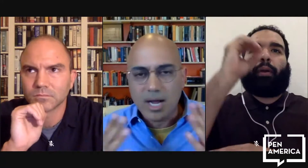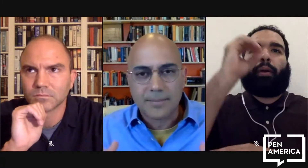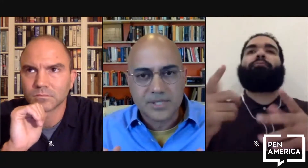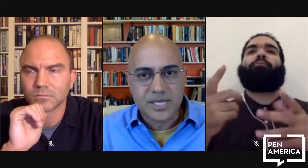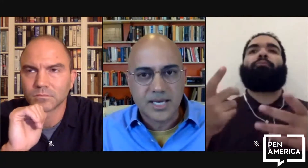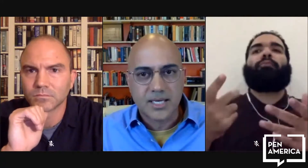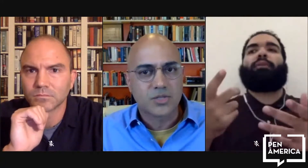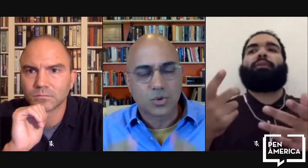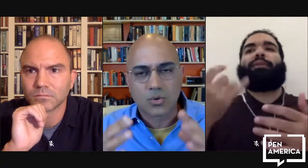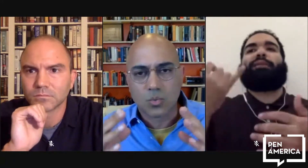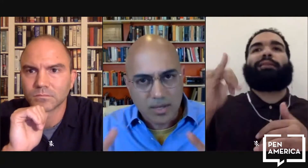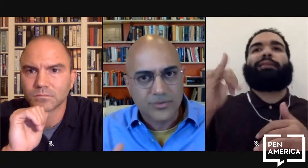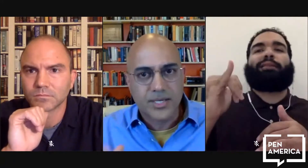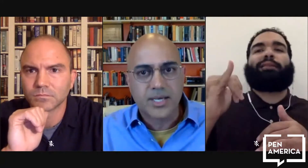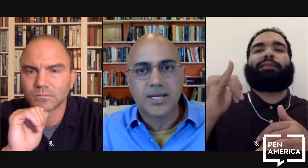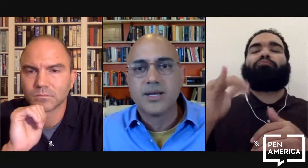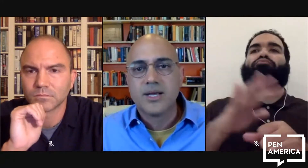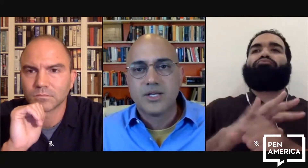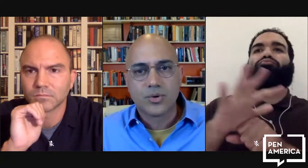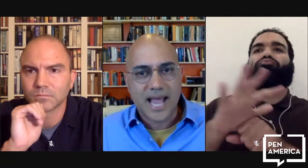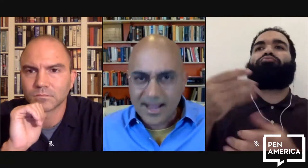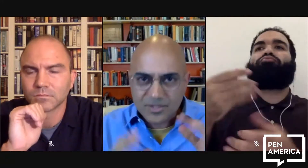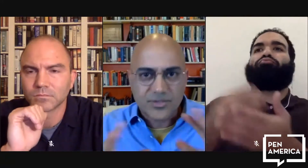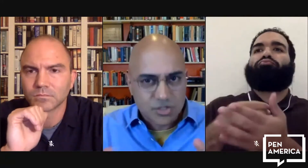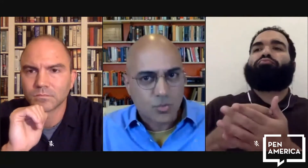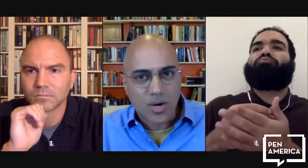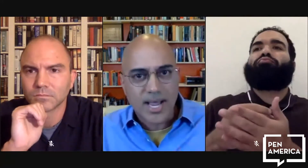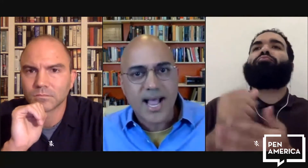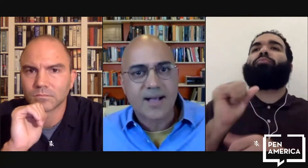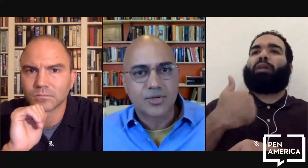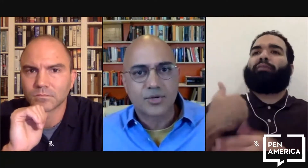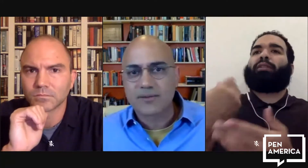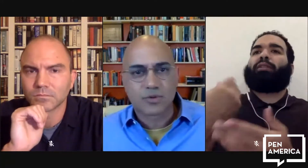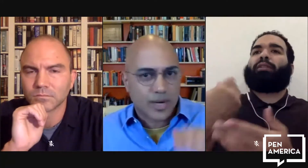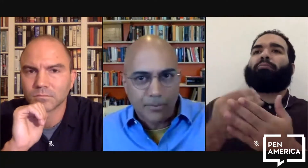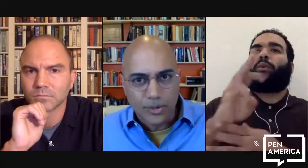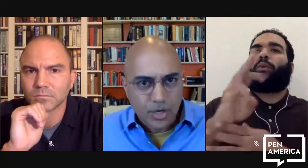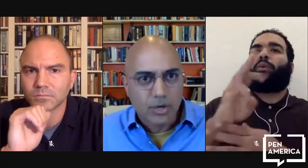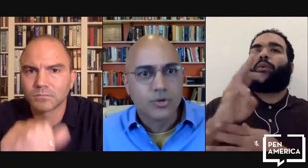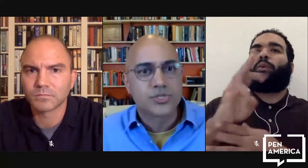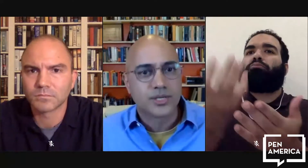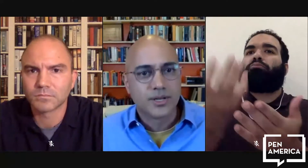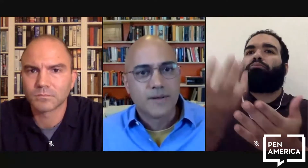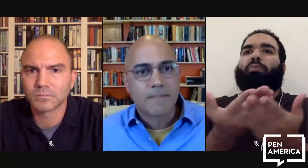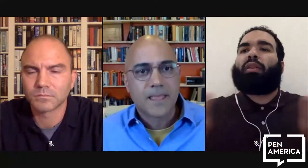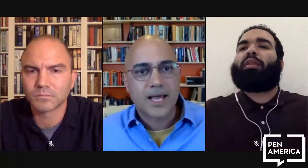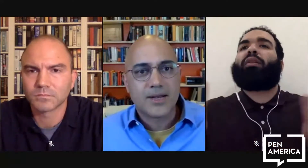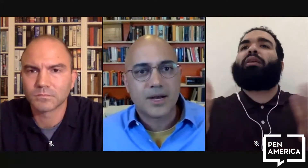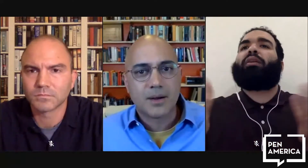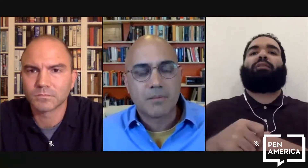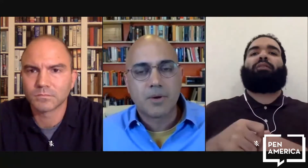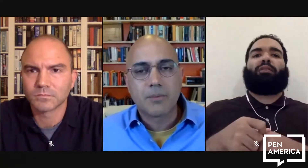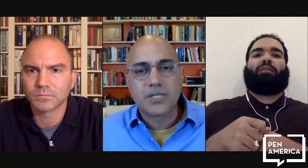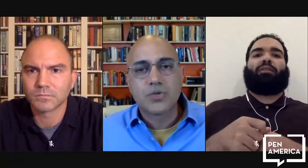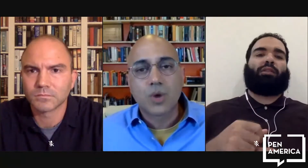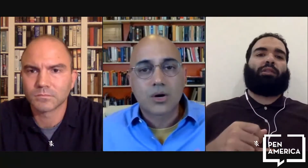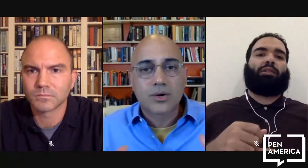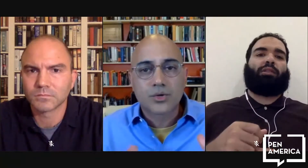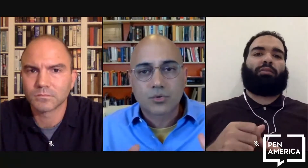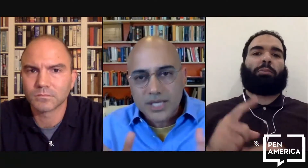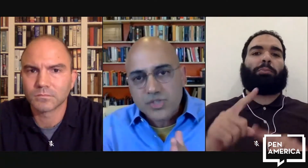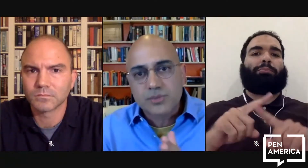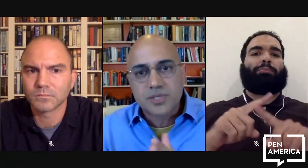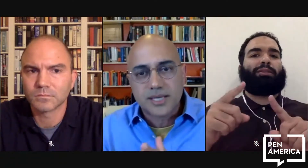well compensated and you're wealthy and you can have the things you want to have. You can have great Bordeaux's but